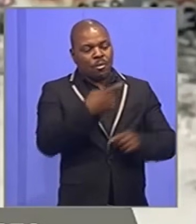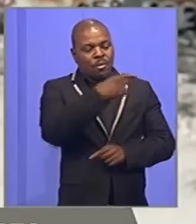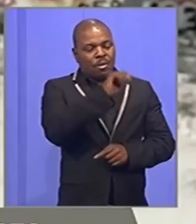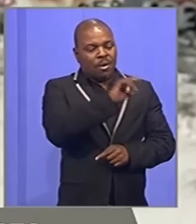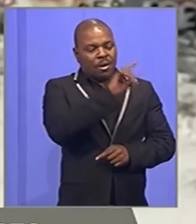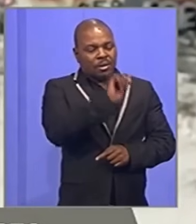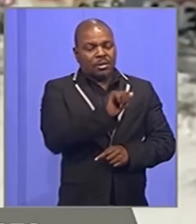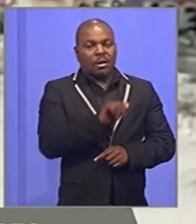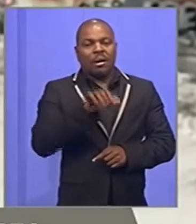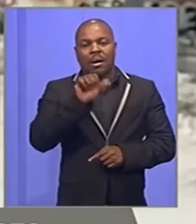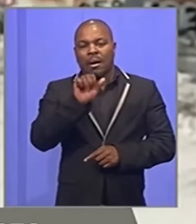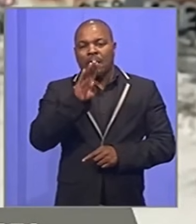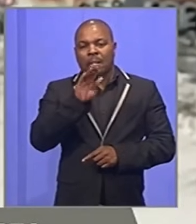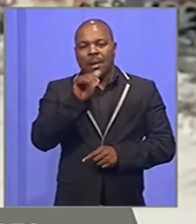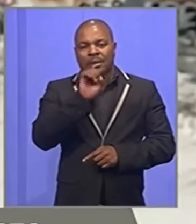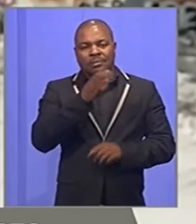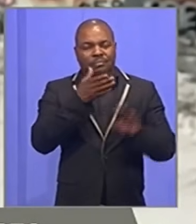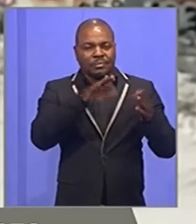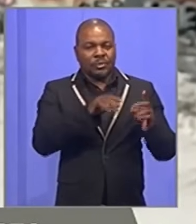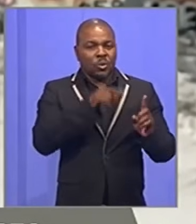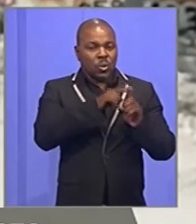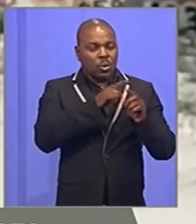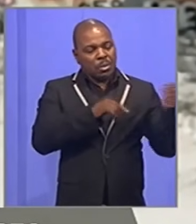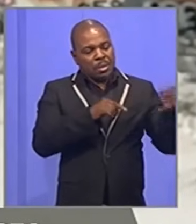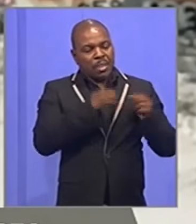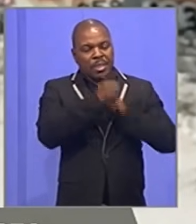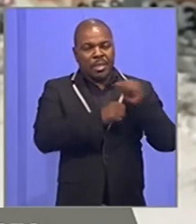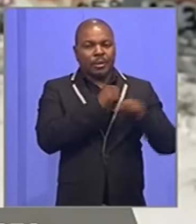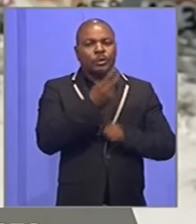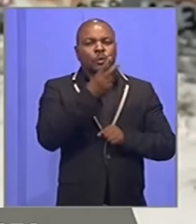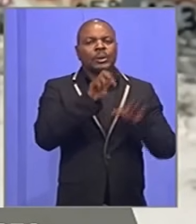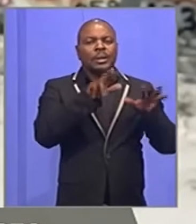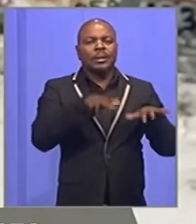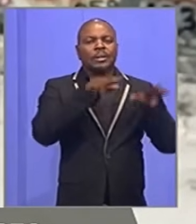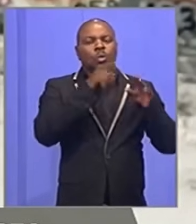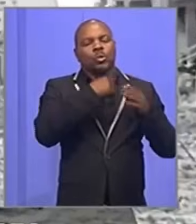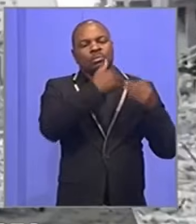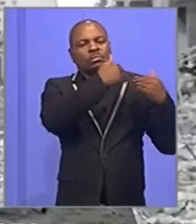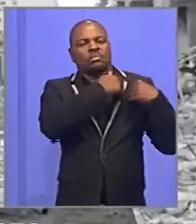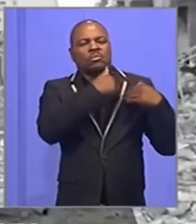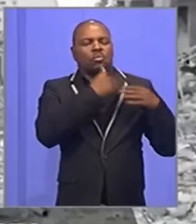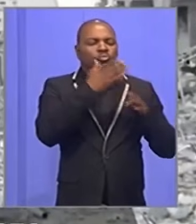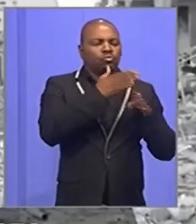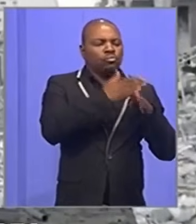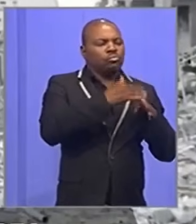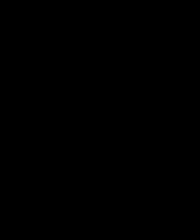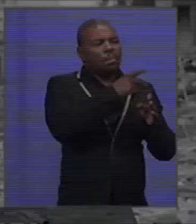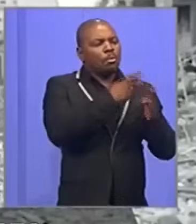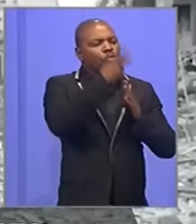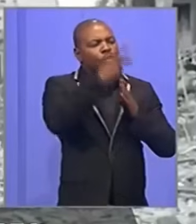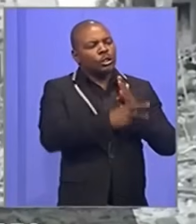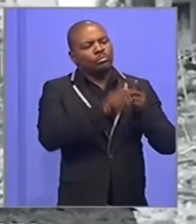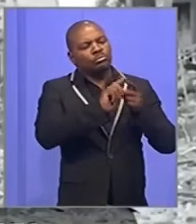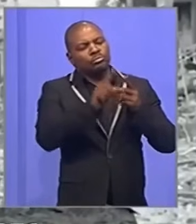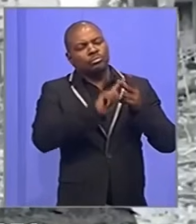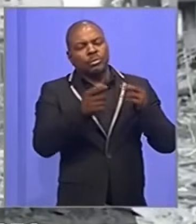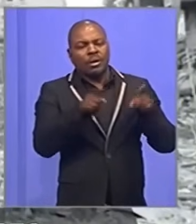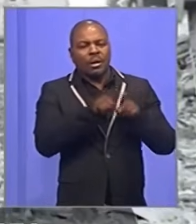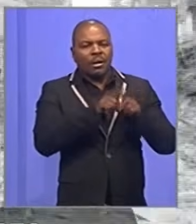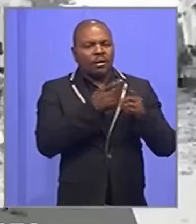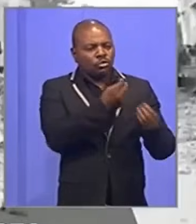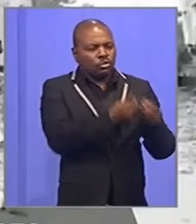Abasi. Abasi o ile a thongwa ka 2013 ho ba motsamaisi ka sehlong ya tla hlokomela diprojeke tse keletsang tshireletso